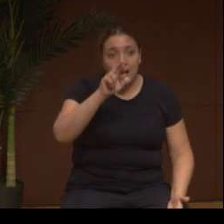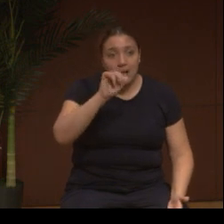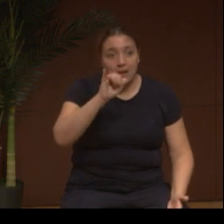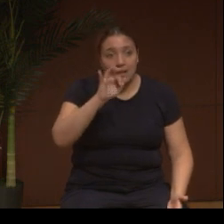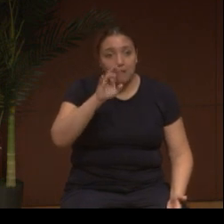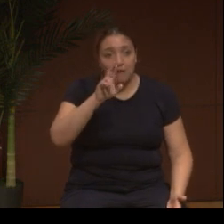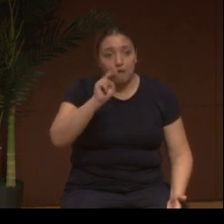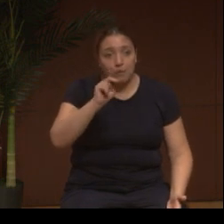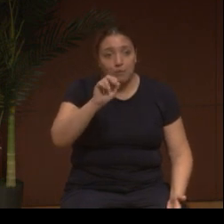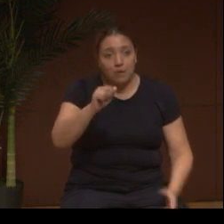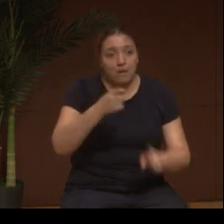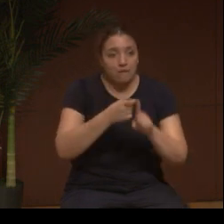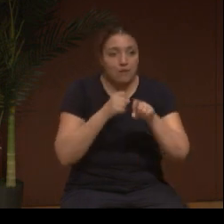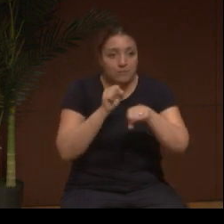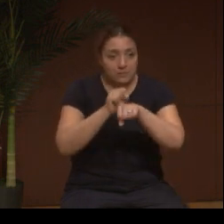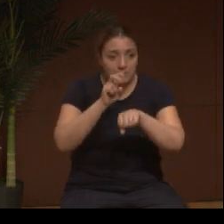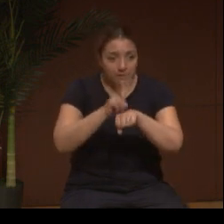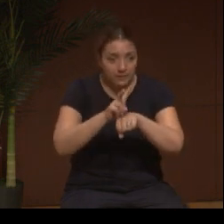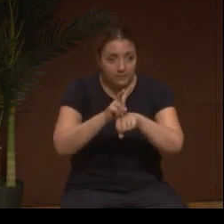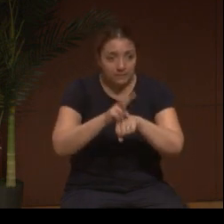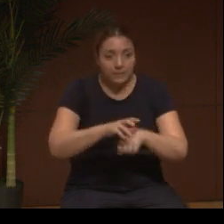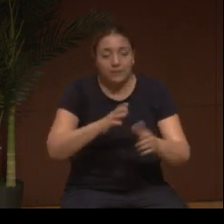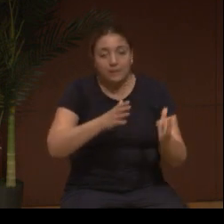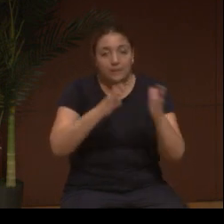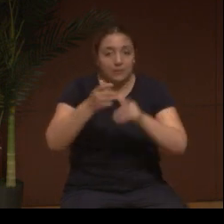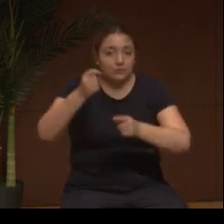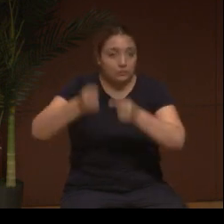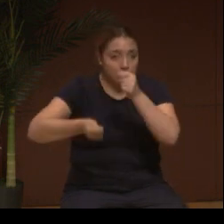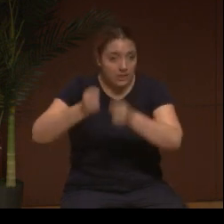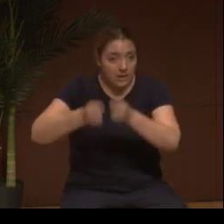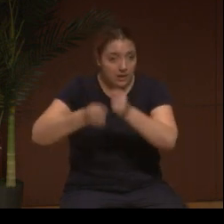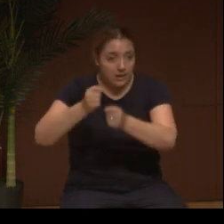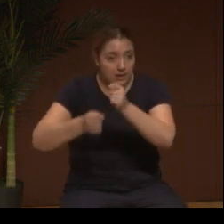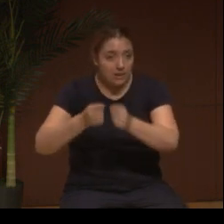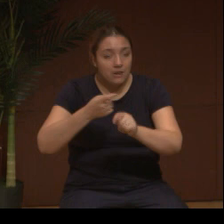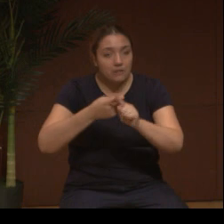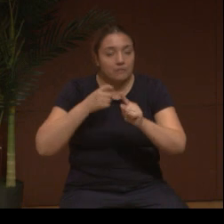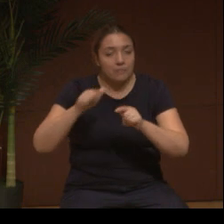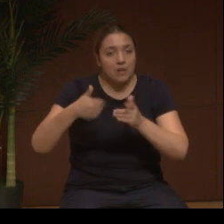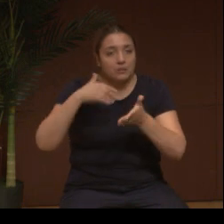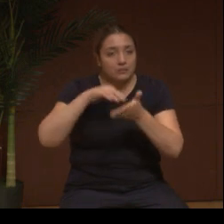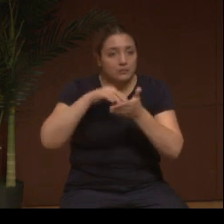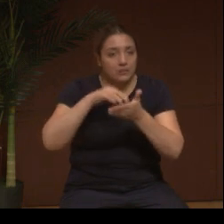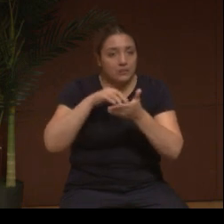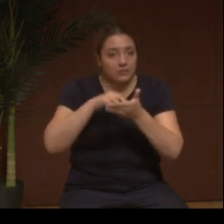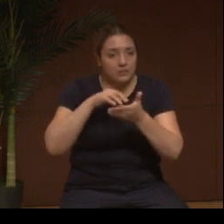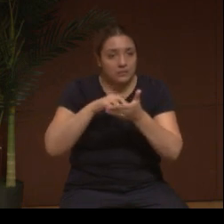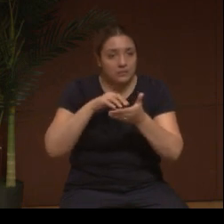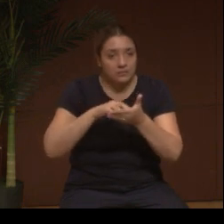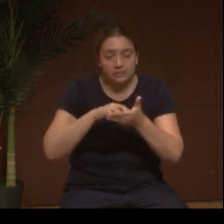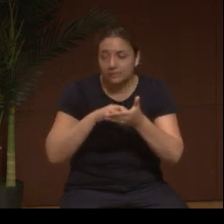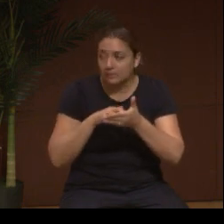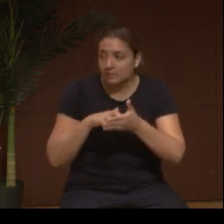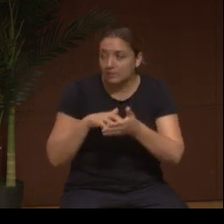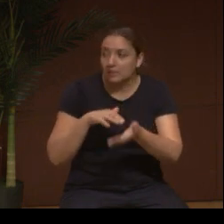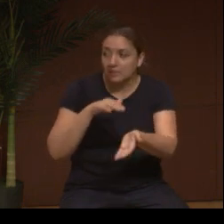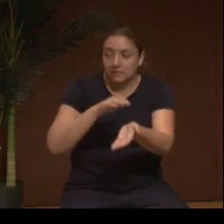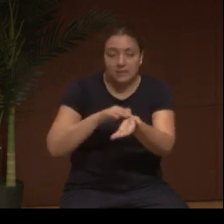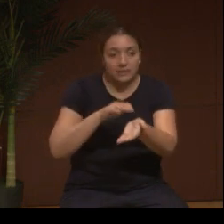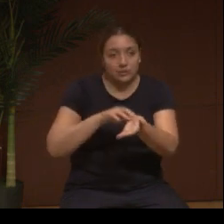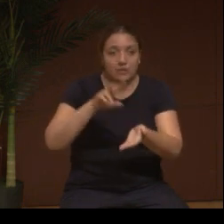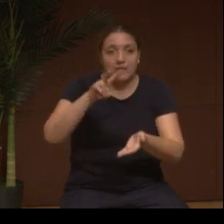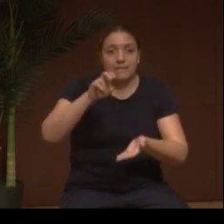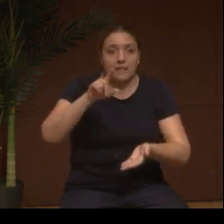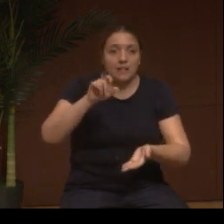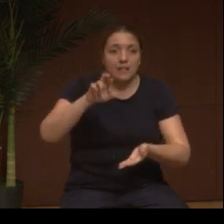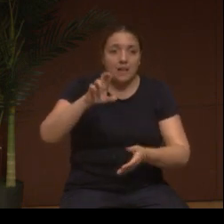First Peoples community in Trinidad. Next is from a series of studies, probably some that Dr. Villar has been involved with, from Puerto Rico.